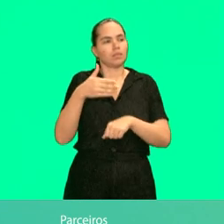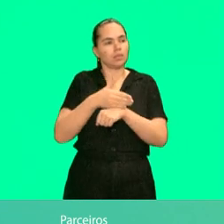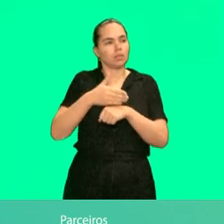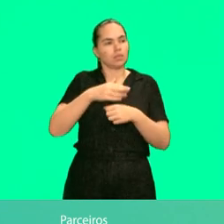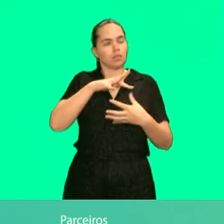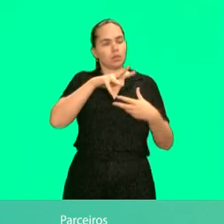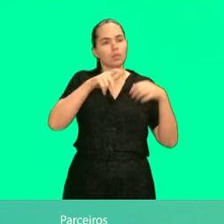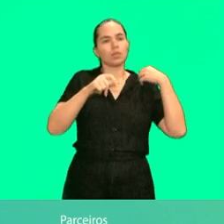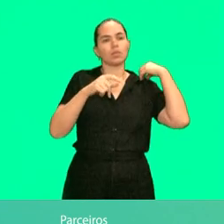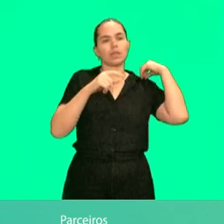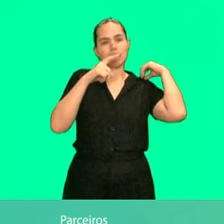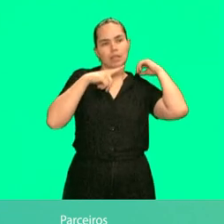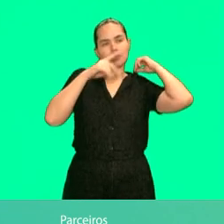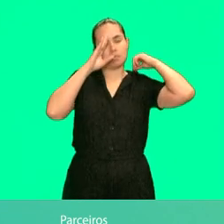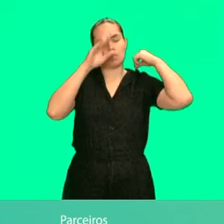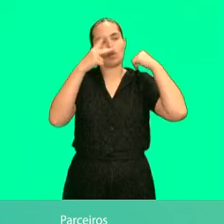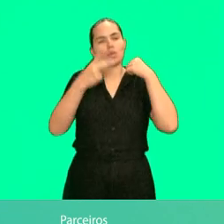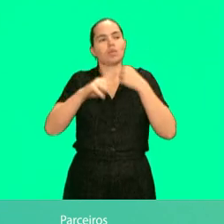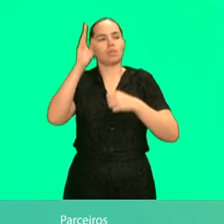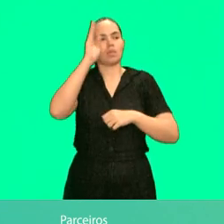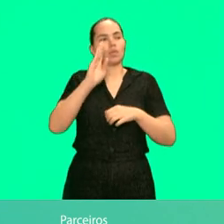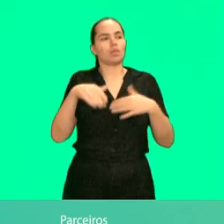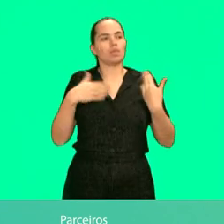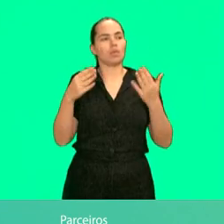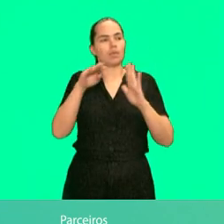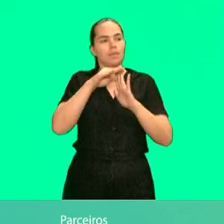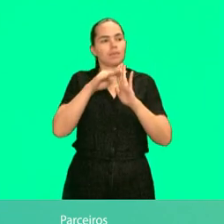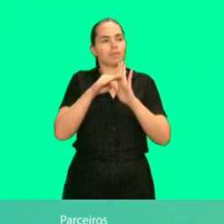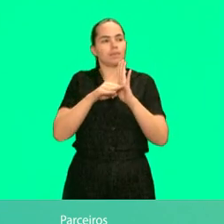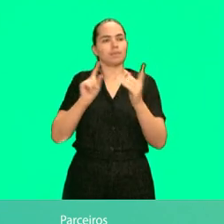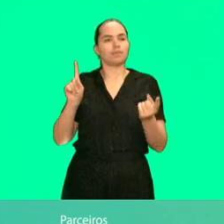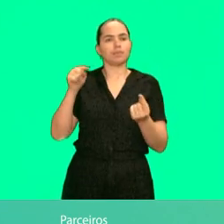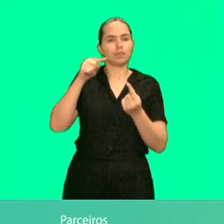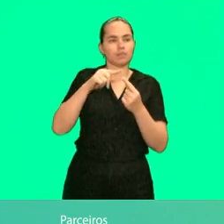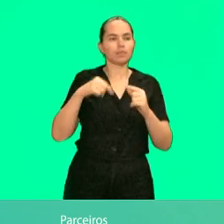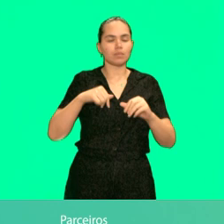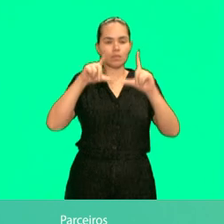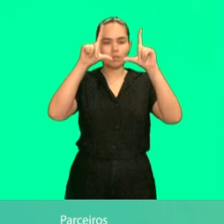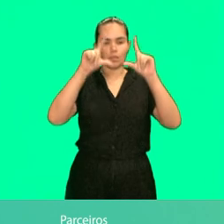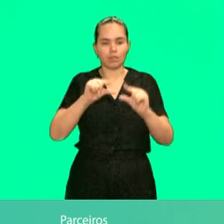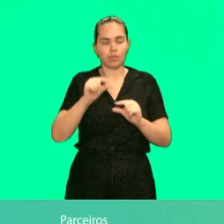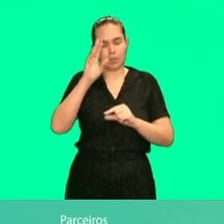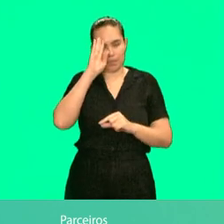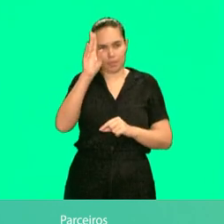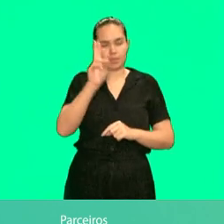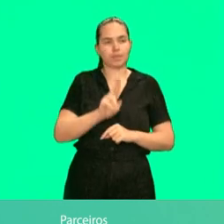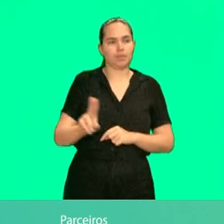And we'll talk about Yara, our participation in Brazil,